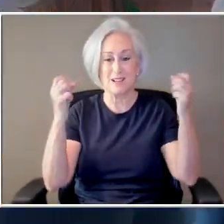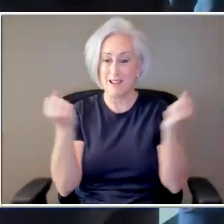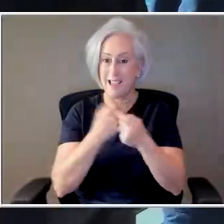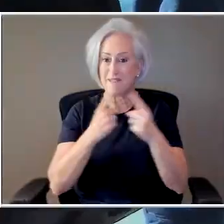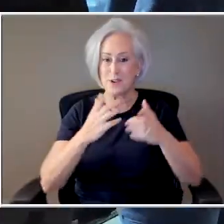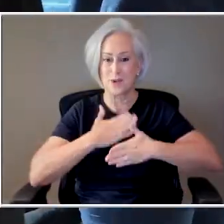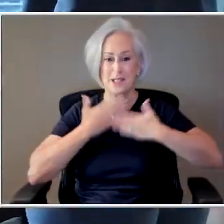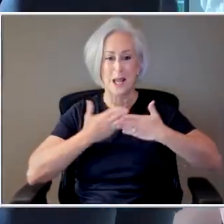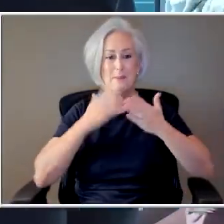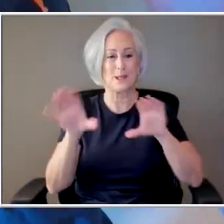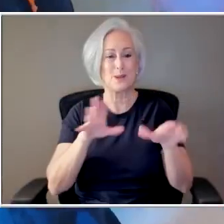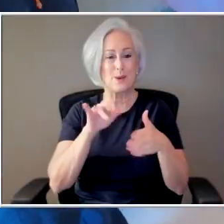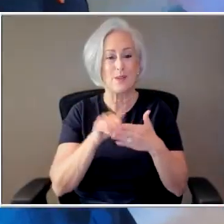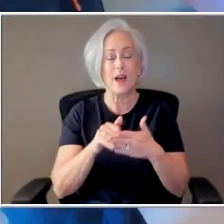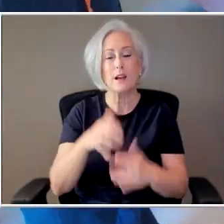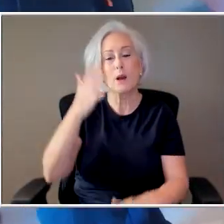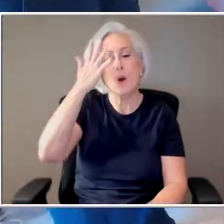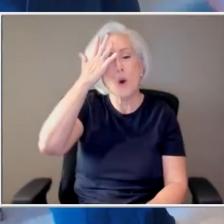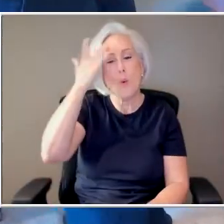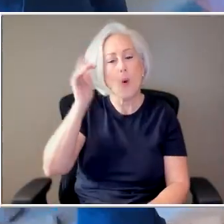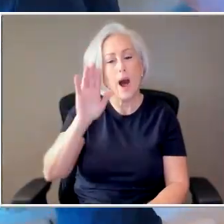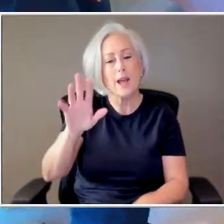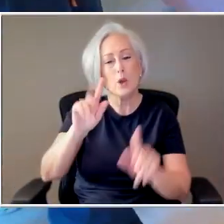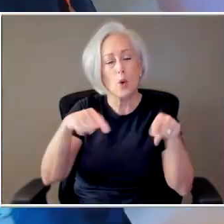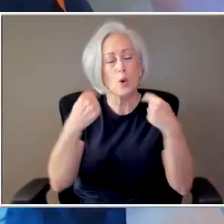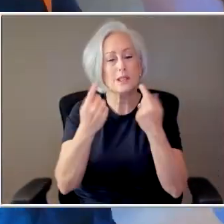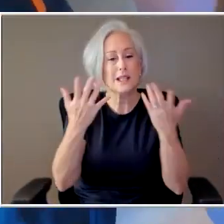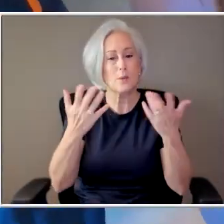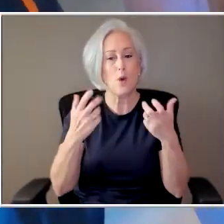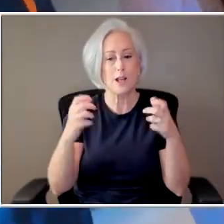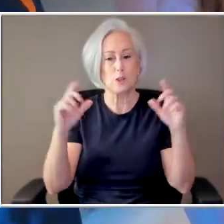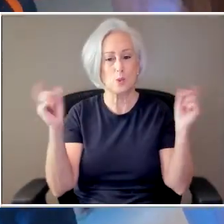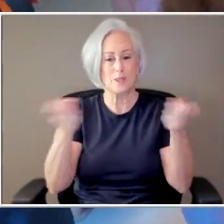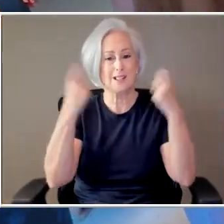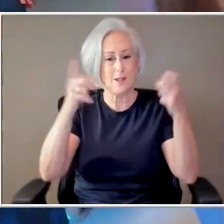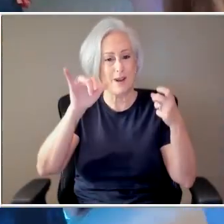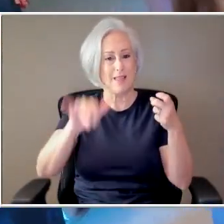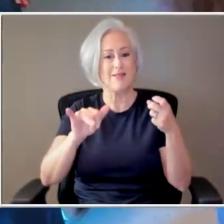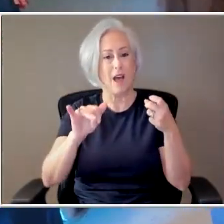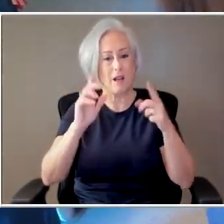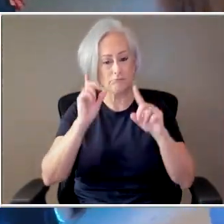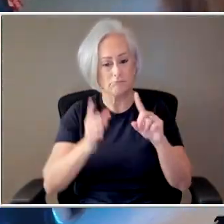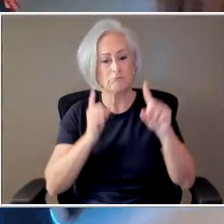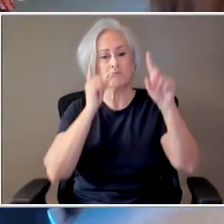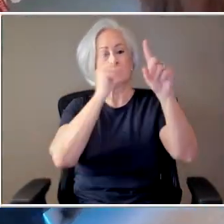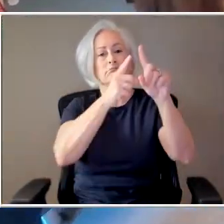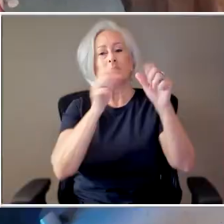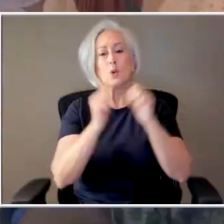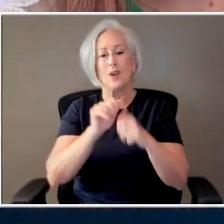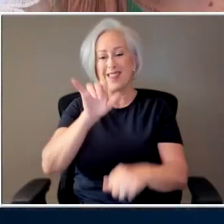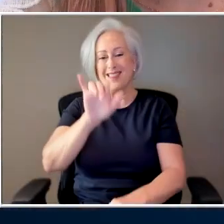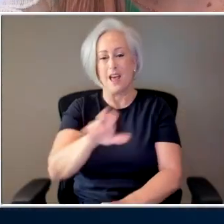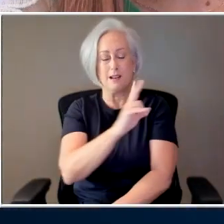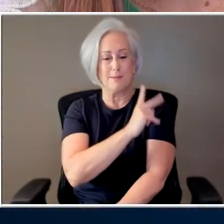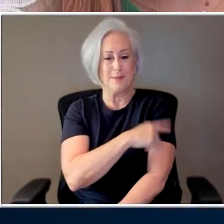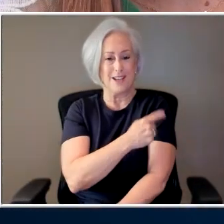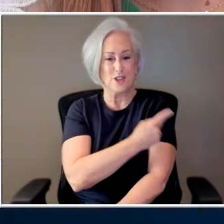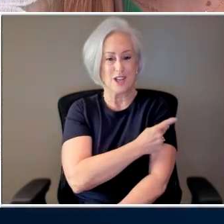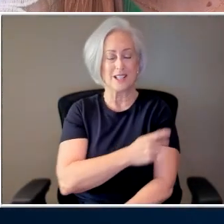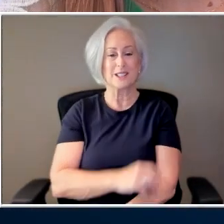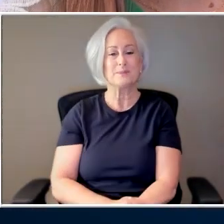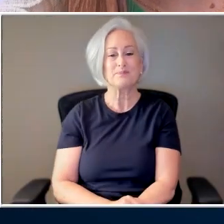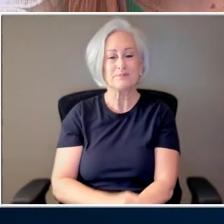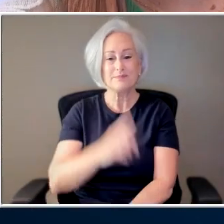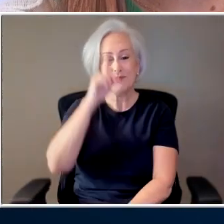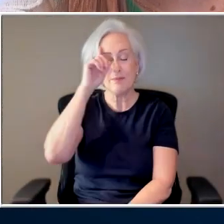party. Why did your team want to celebrate this particular milestone with this particular patient? Yeah, so the 100-day